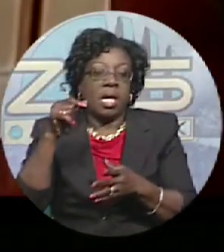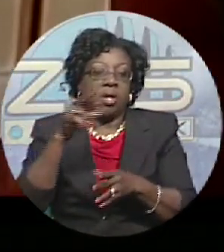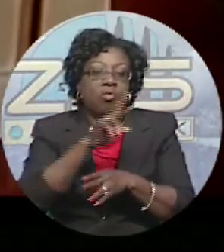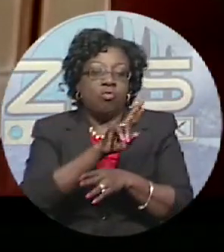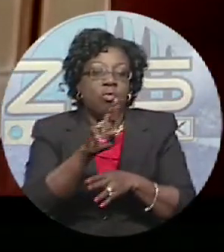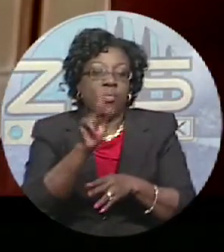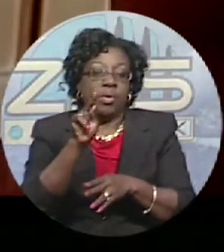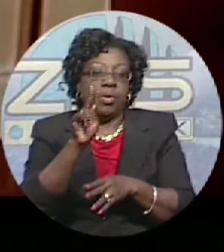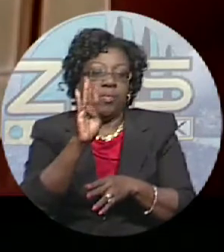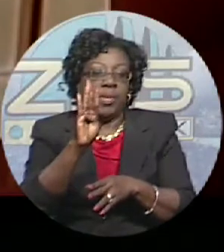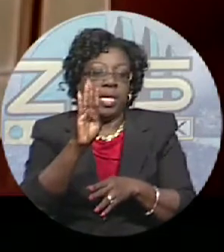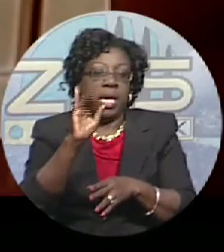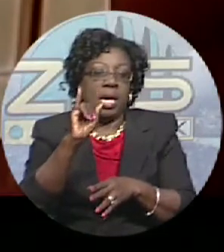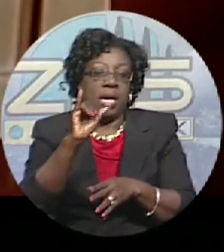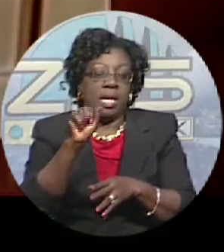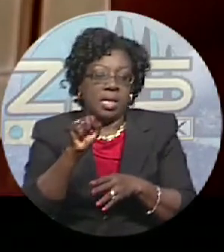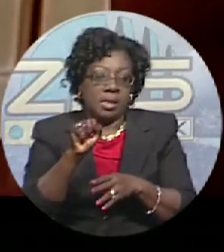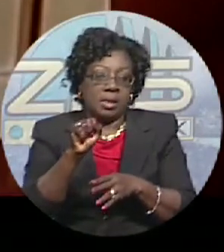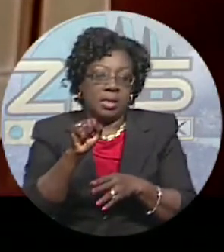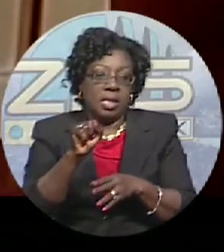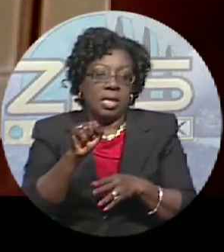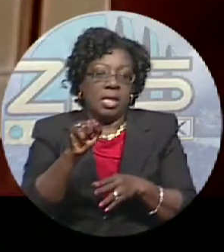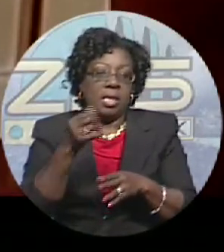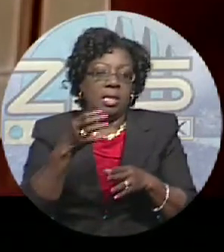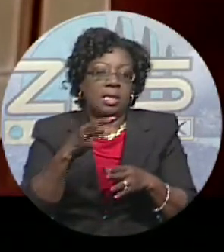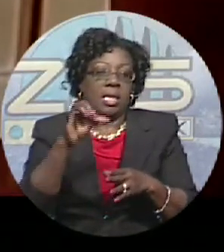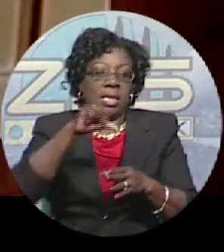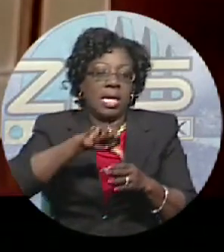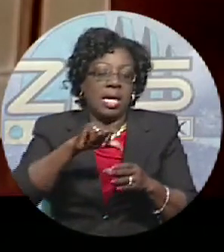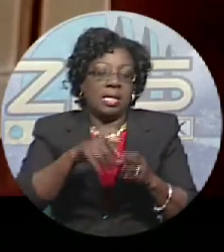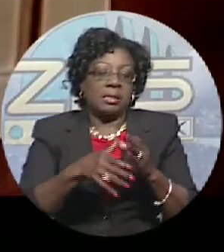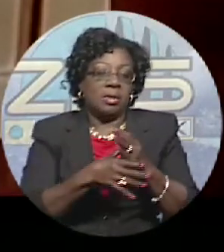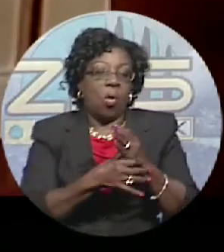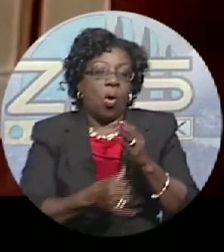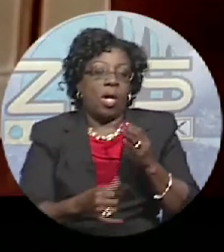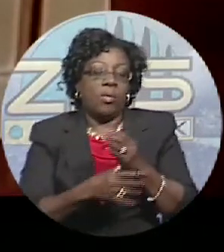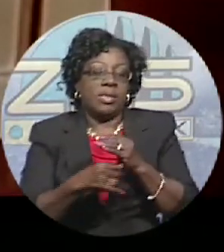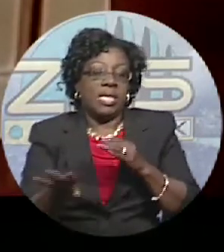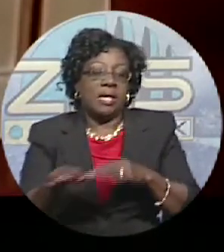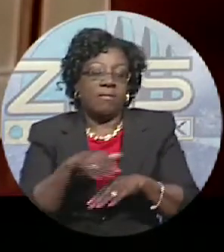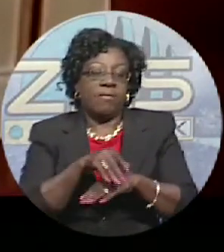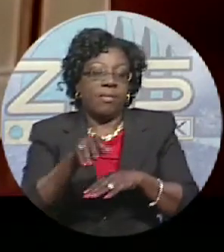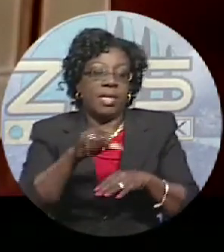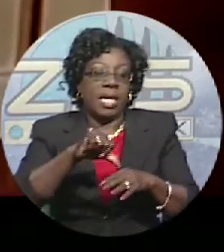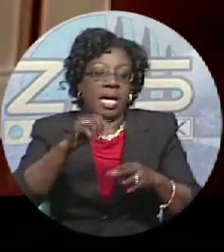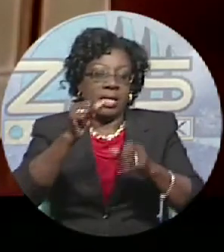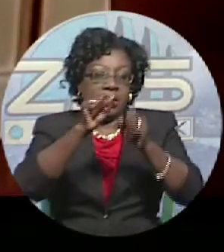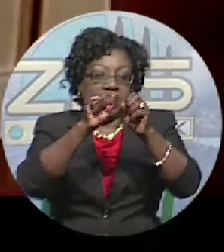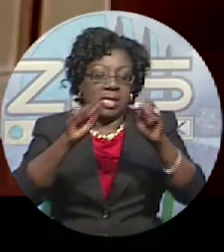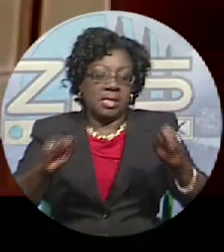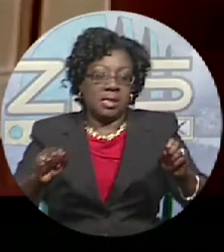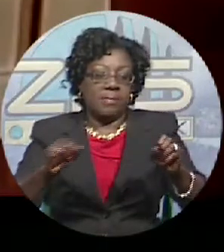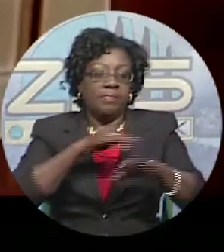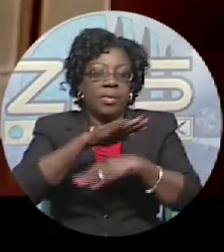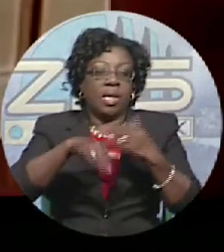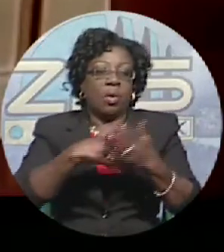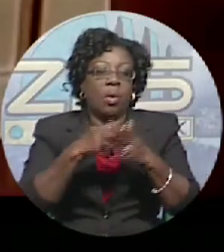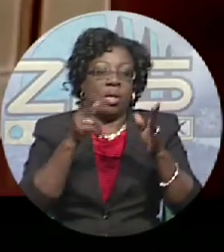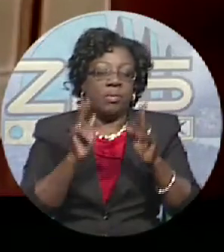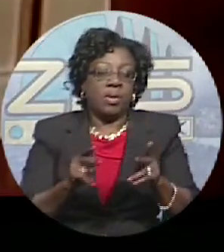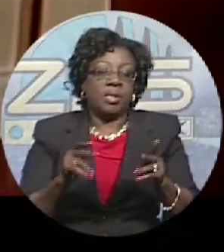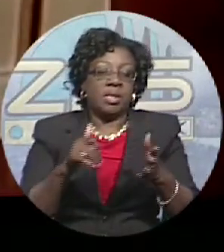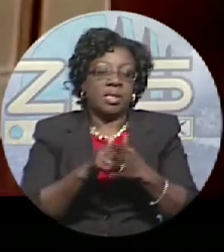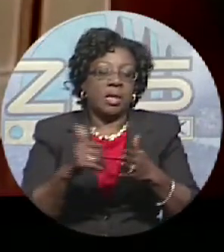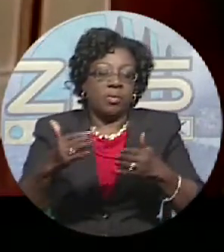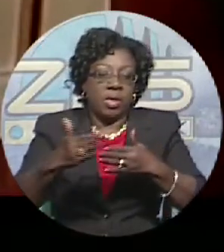discovered that oil was leaked from the gas station, that all the persons were immediately connected